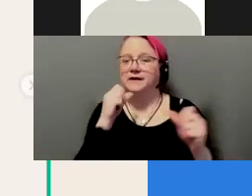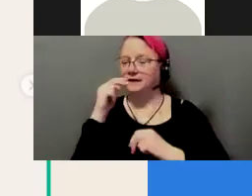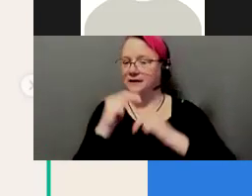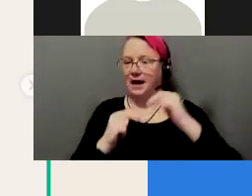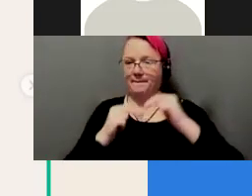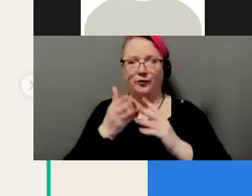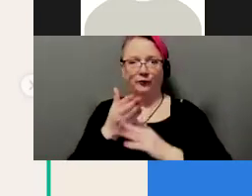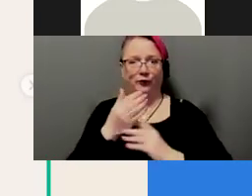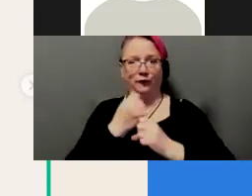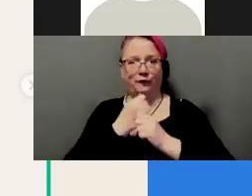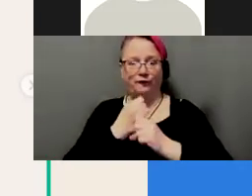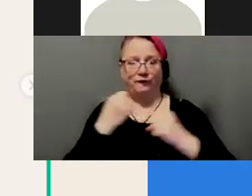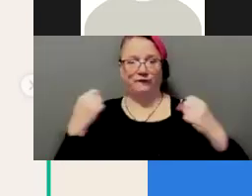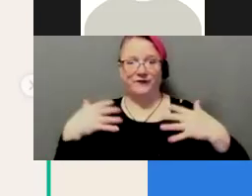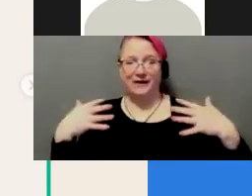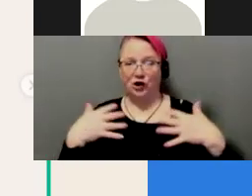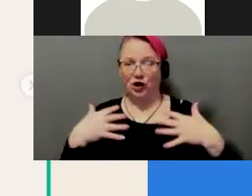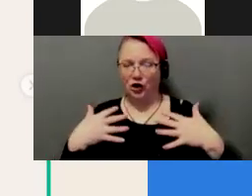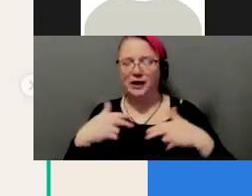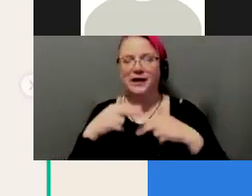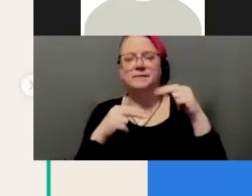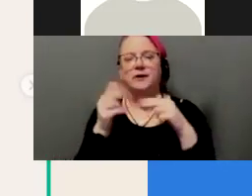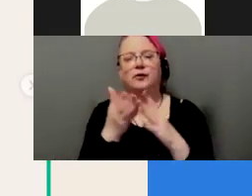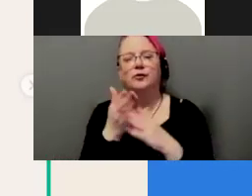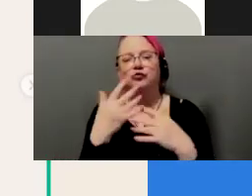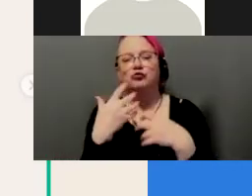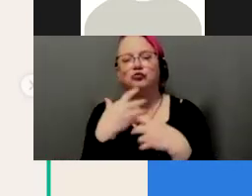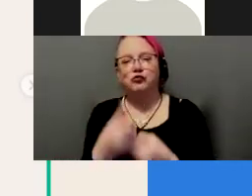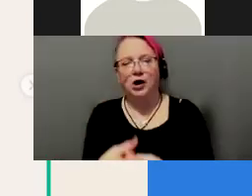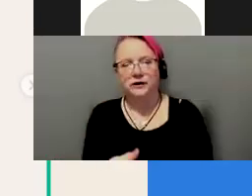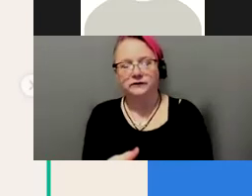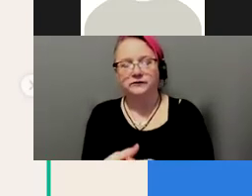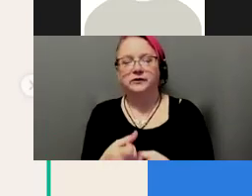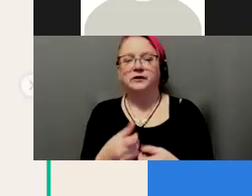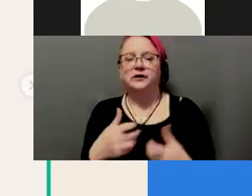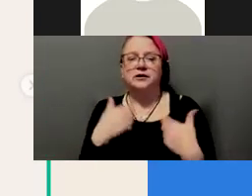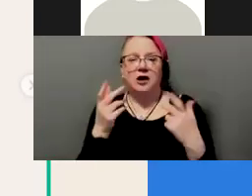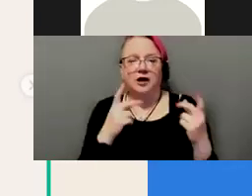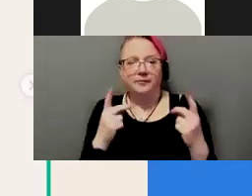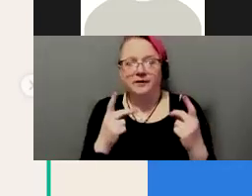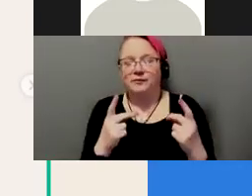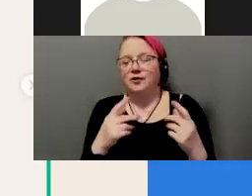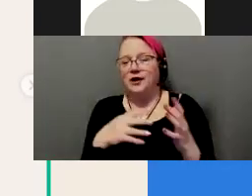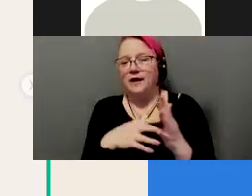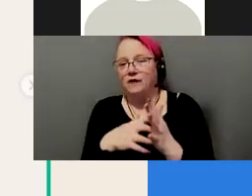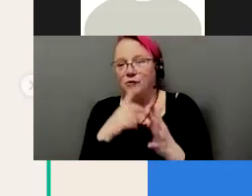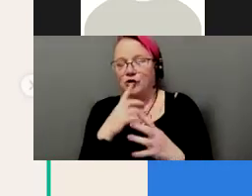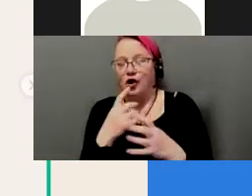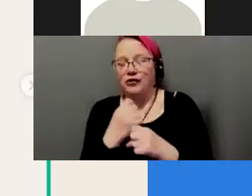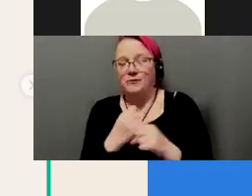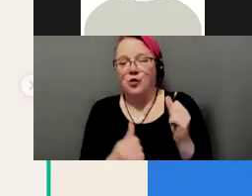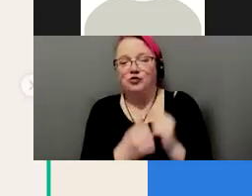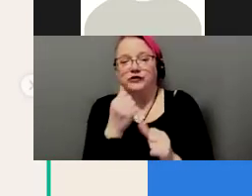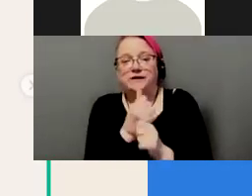It's built through trust. So young people and kids, vulnerable folks are the safest when they are heard, when